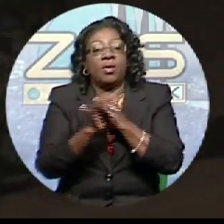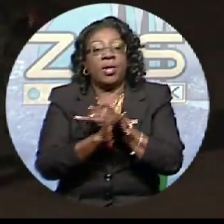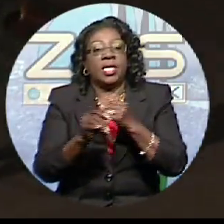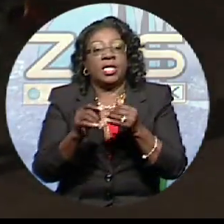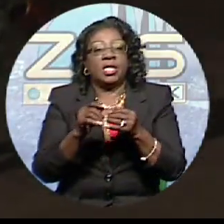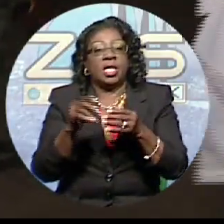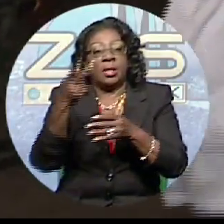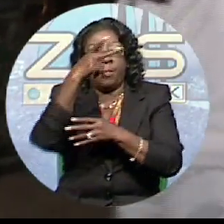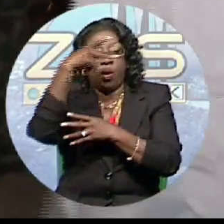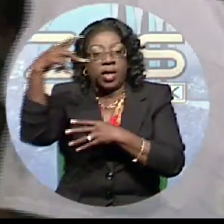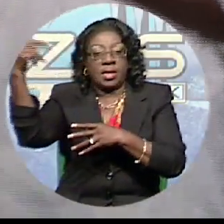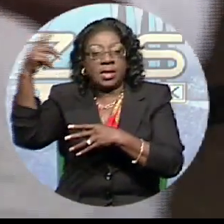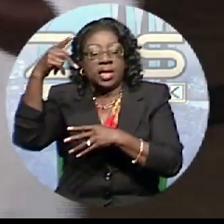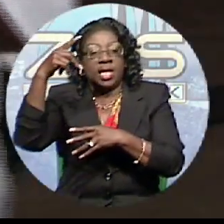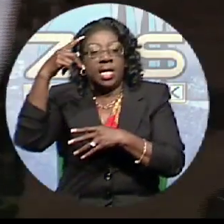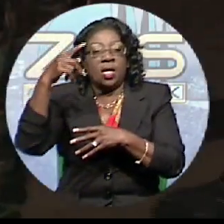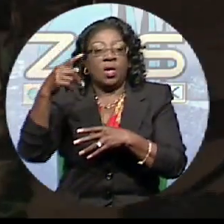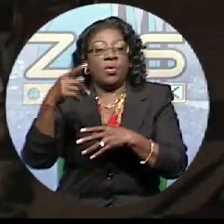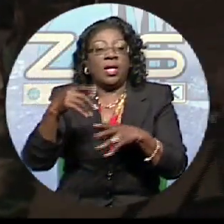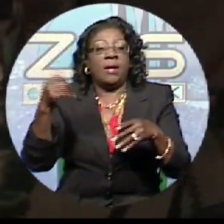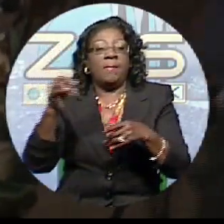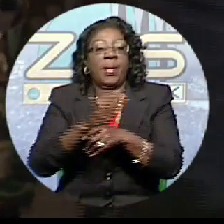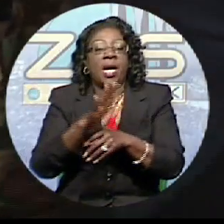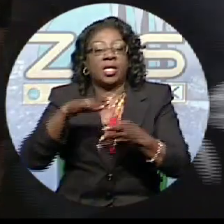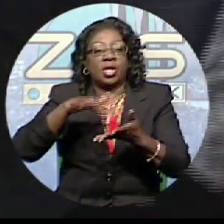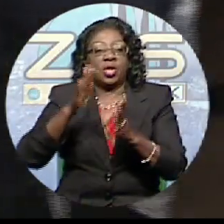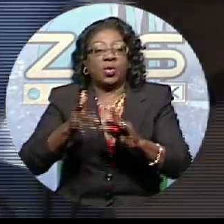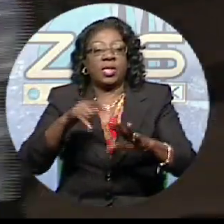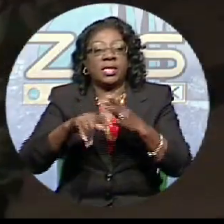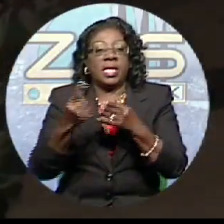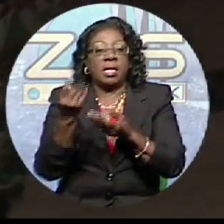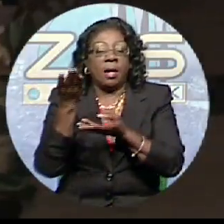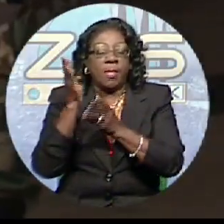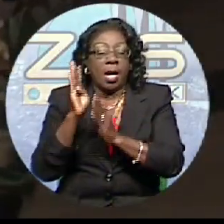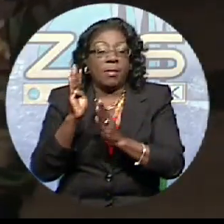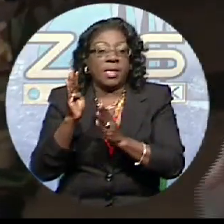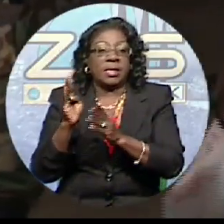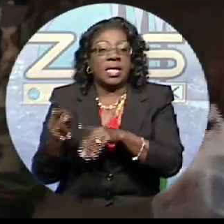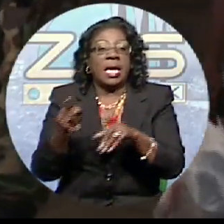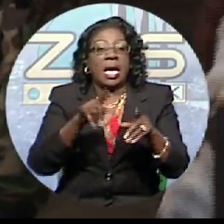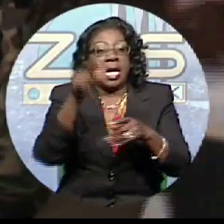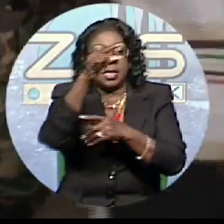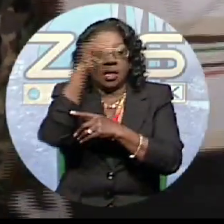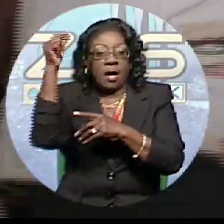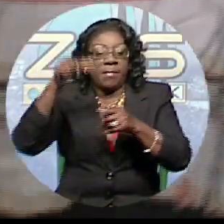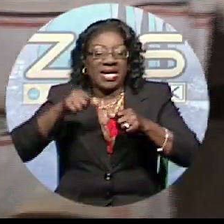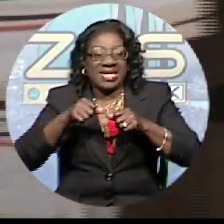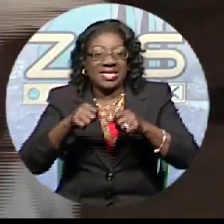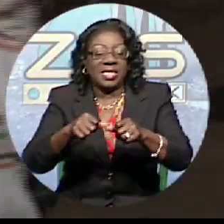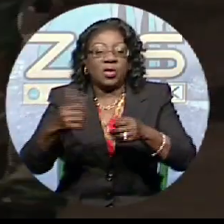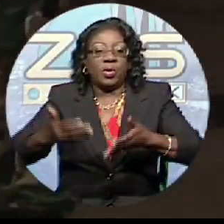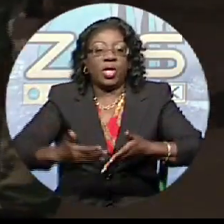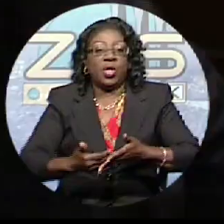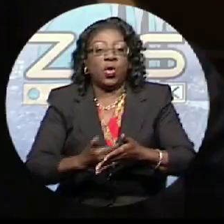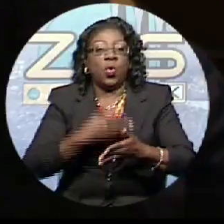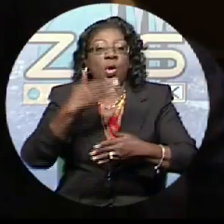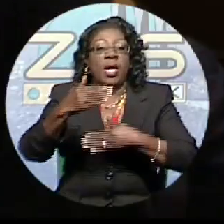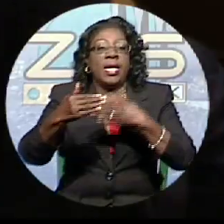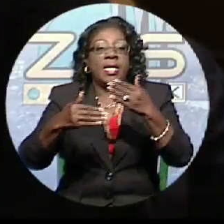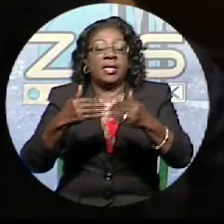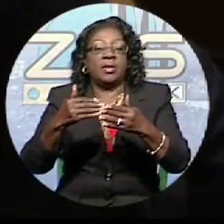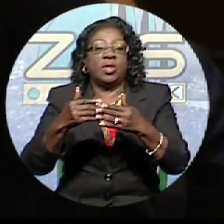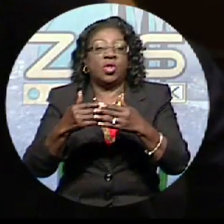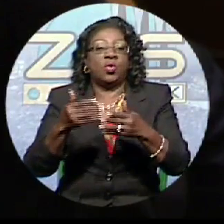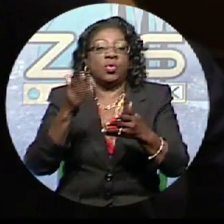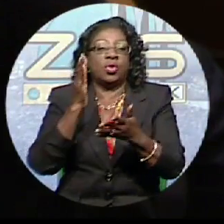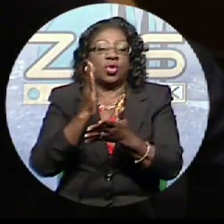in the Bahamas will take effect this coming month. This comes as government continues with its new initiatives to address the current illegal